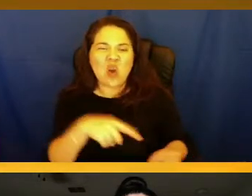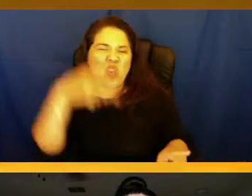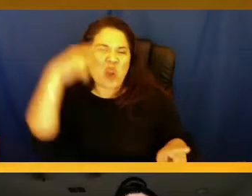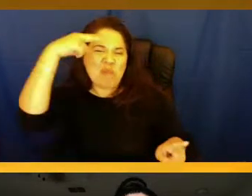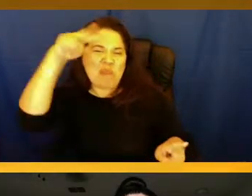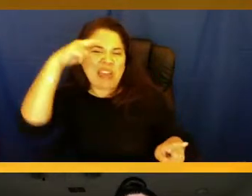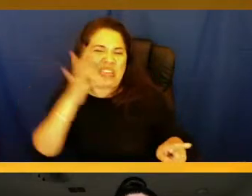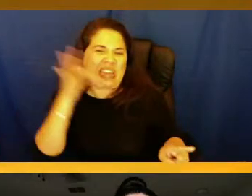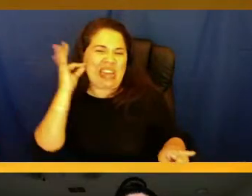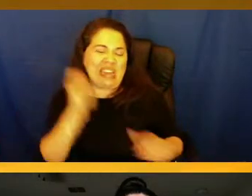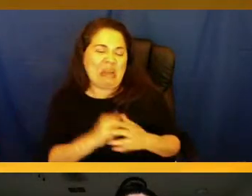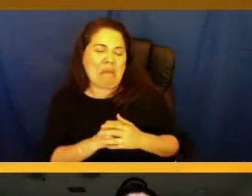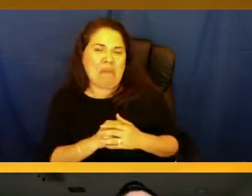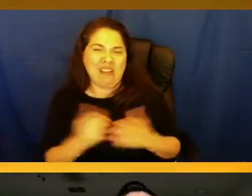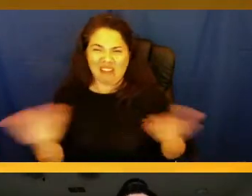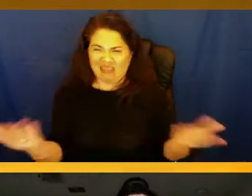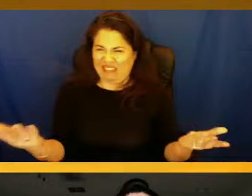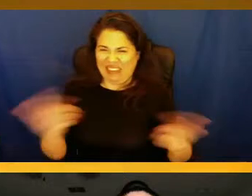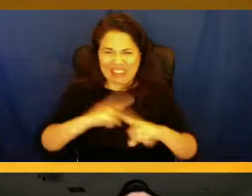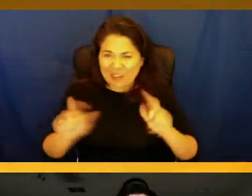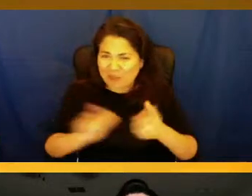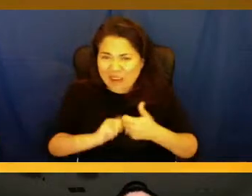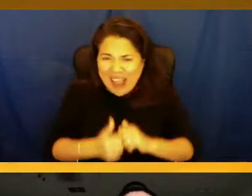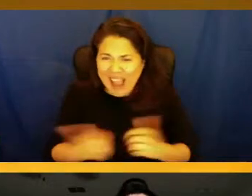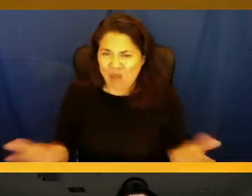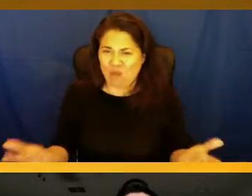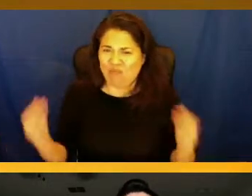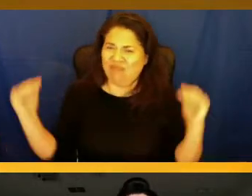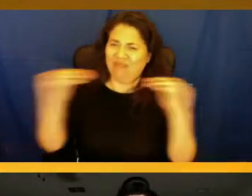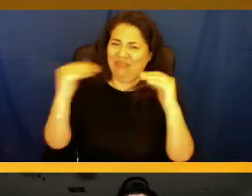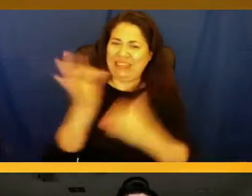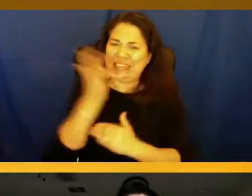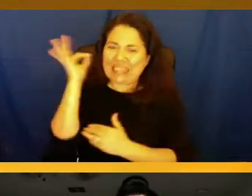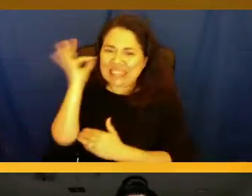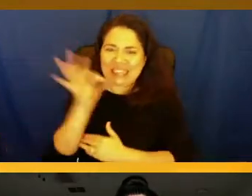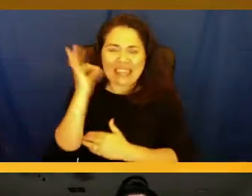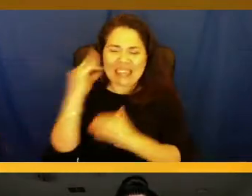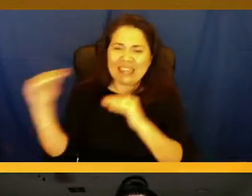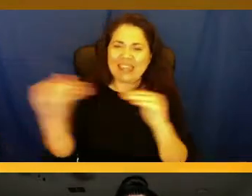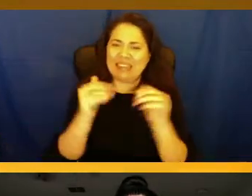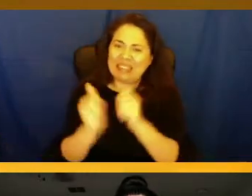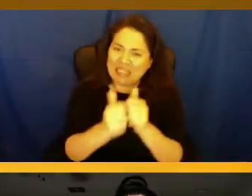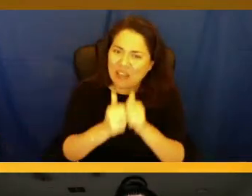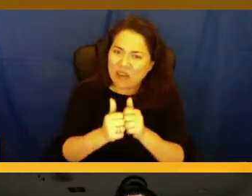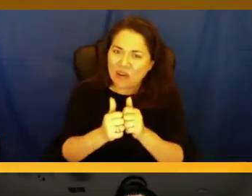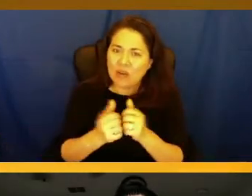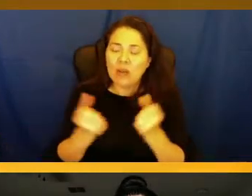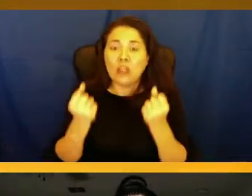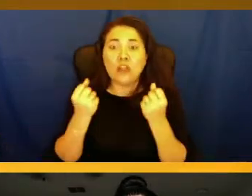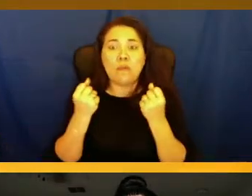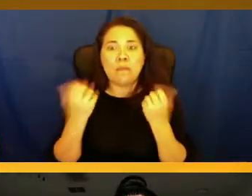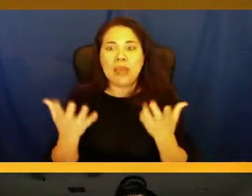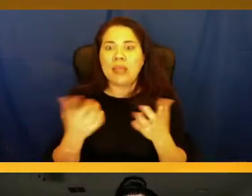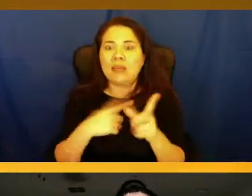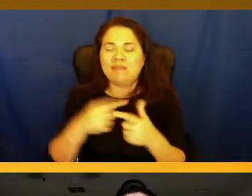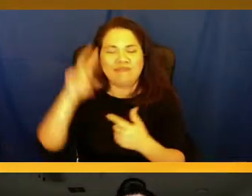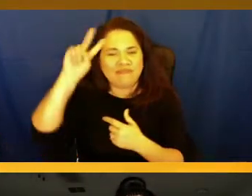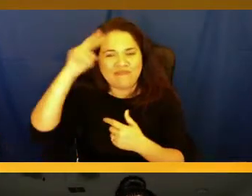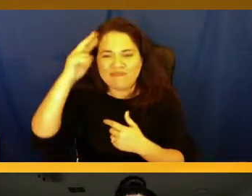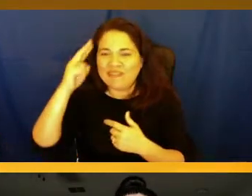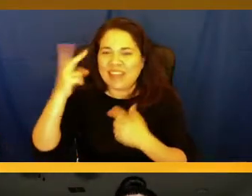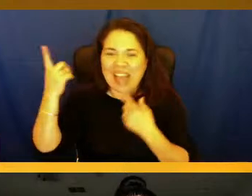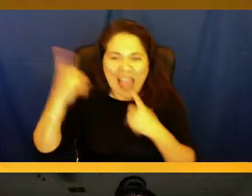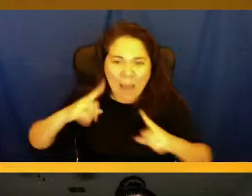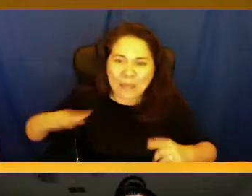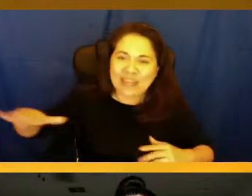Indians. What's the difference? So I think that there's a lot of ignorance out there. And I